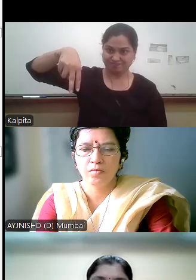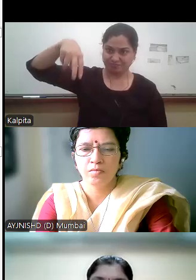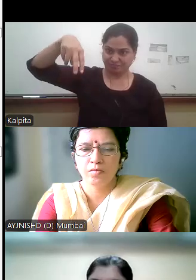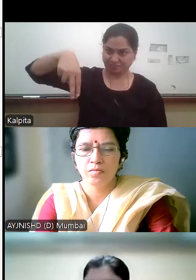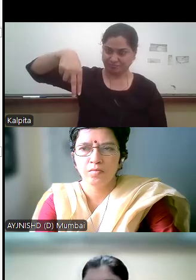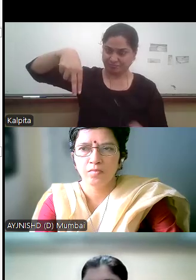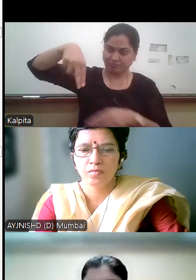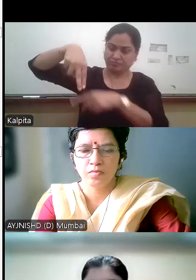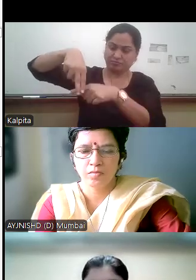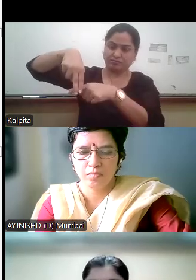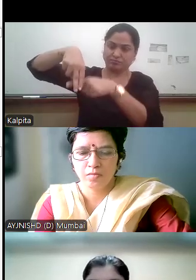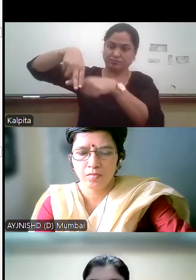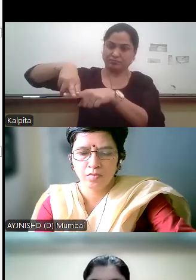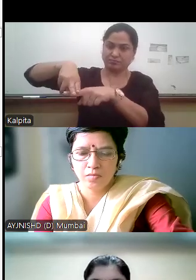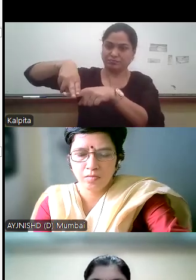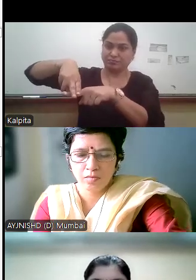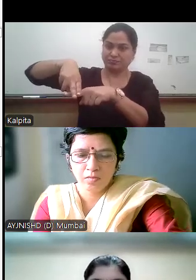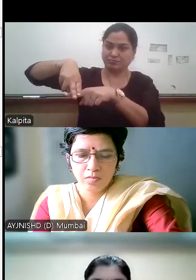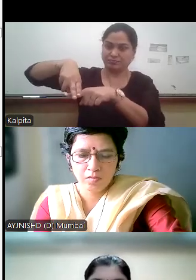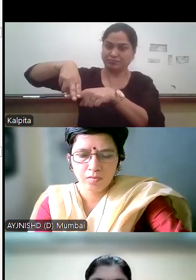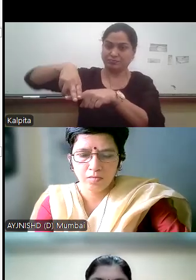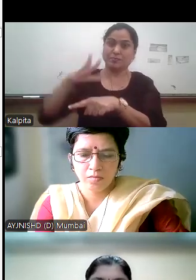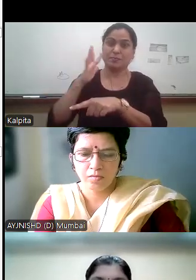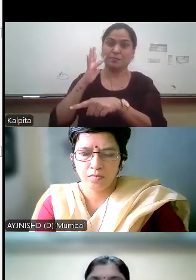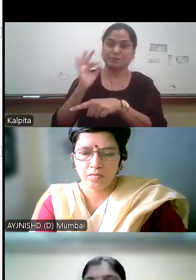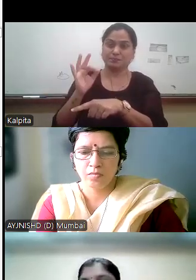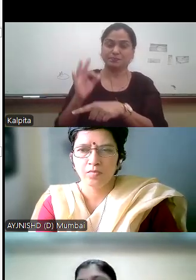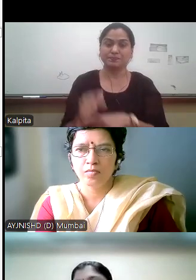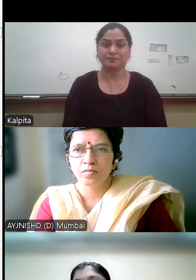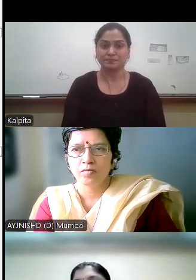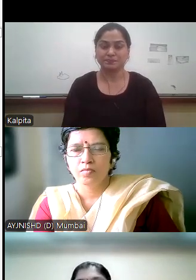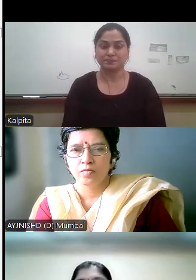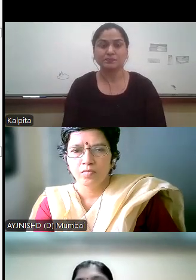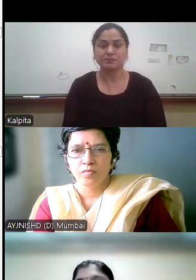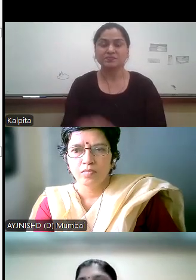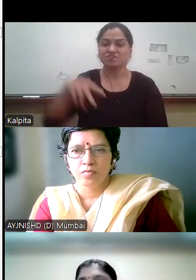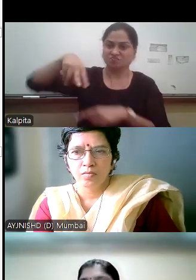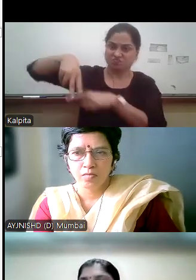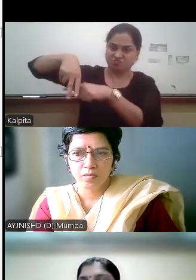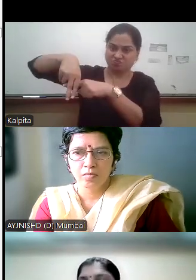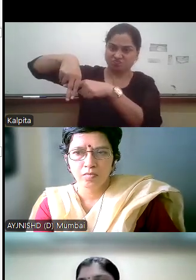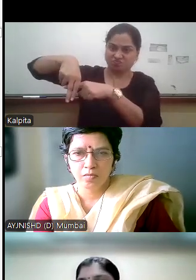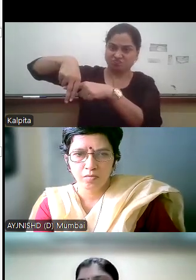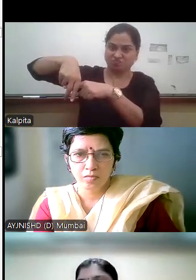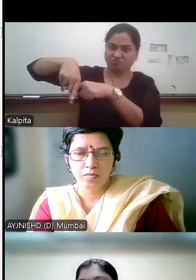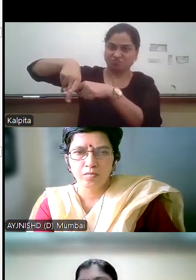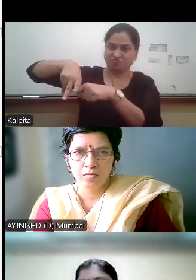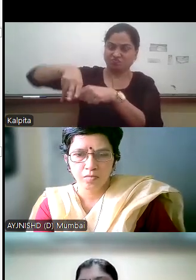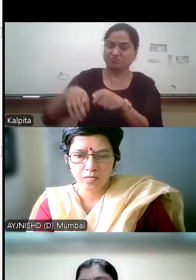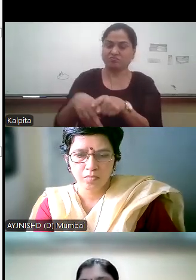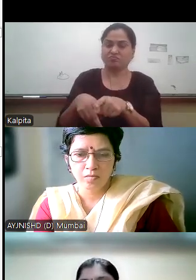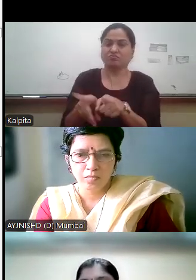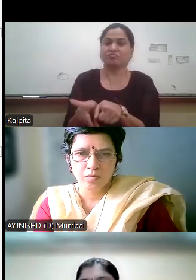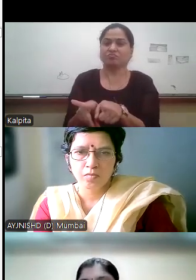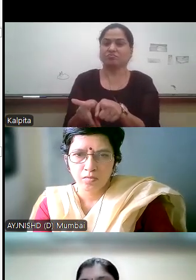properly abducted, because they have a tendency that they will keep their legs in a adducted position. Scissoring is